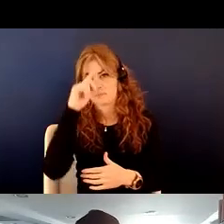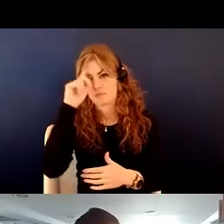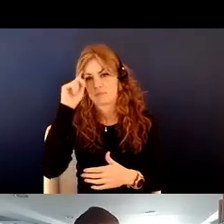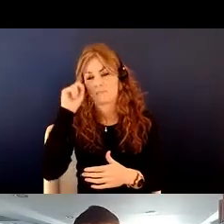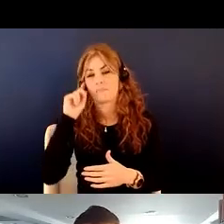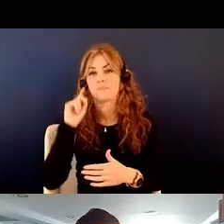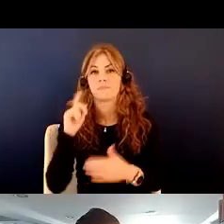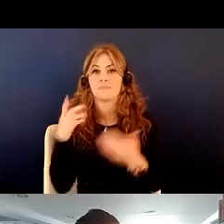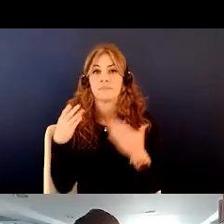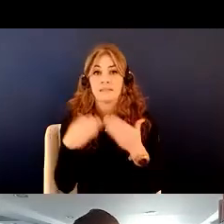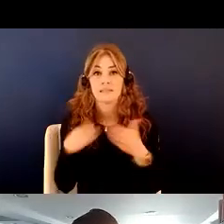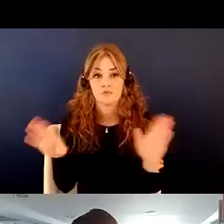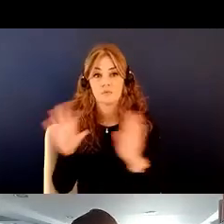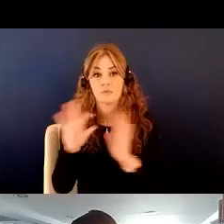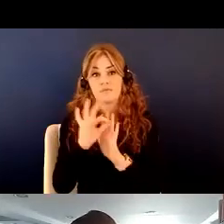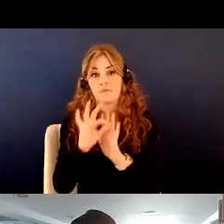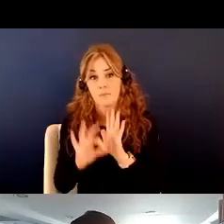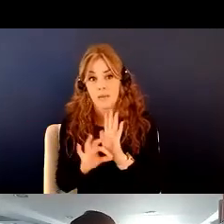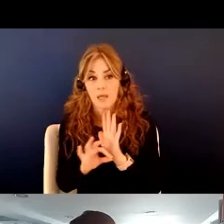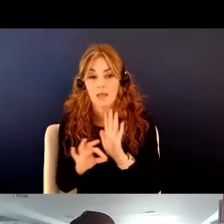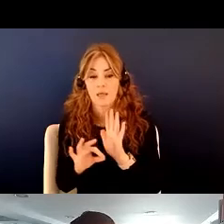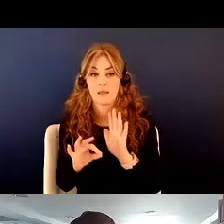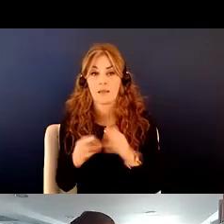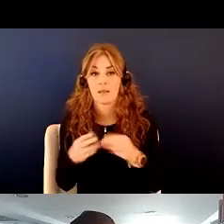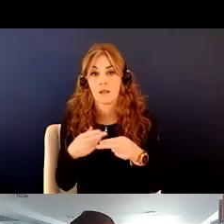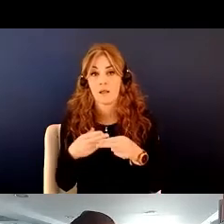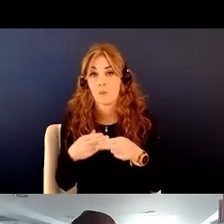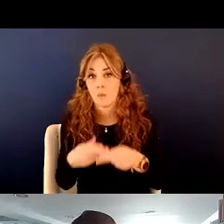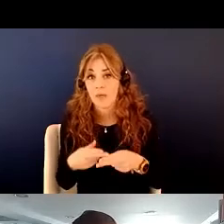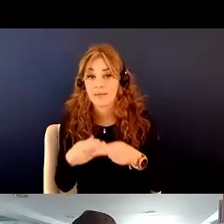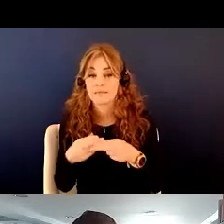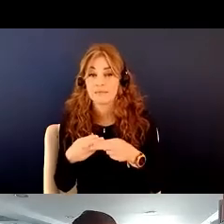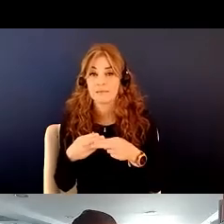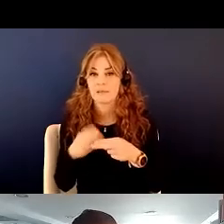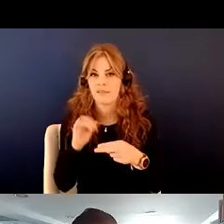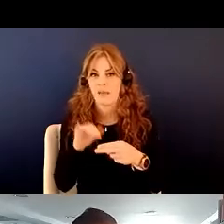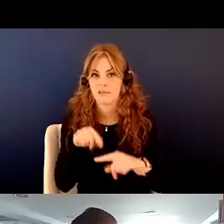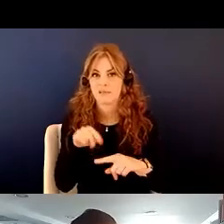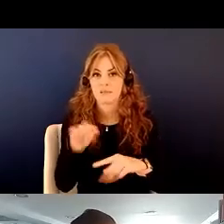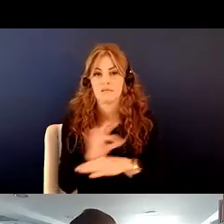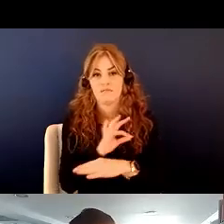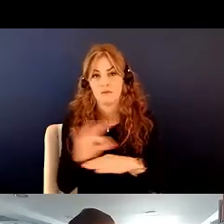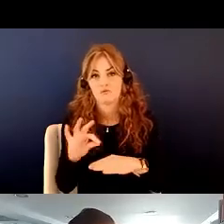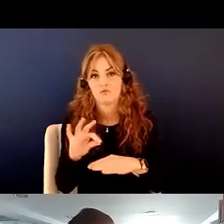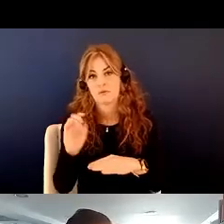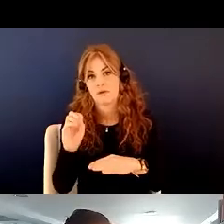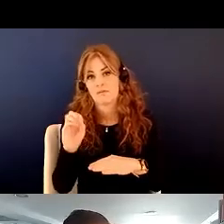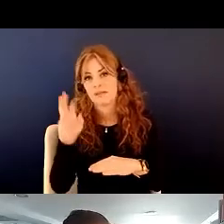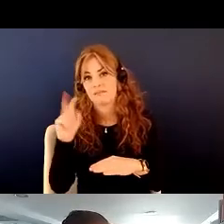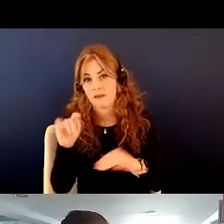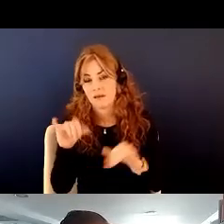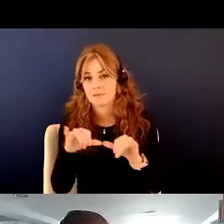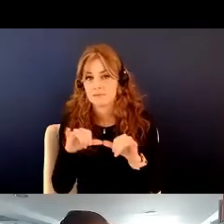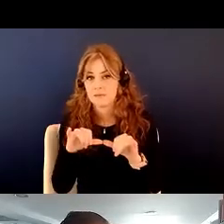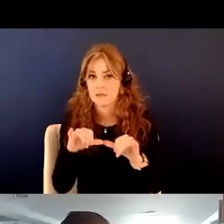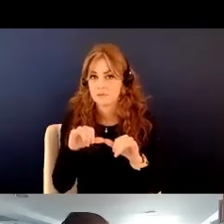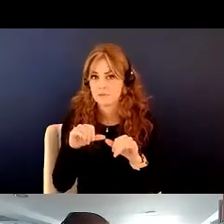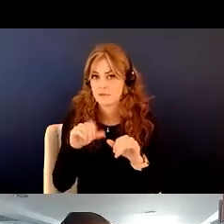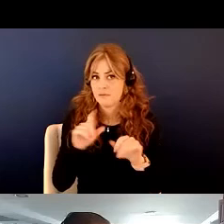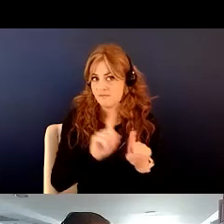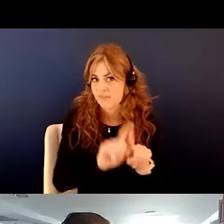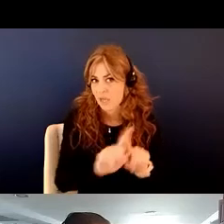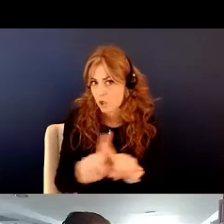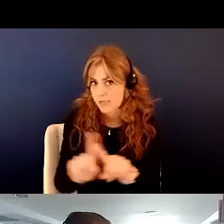the general formulation is that the weights are a function of the effect size variances, but how